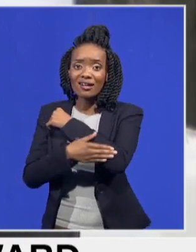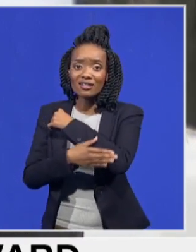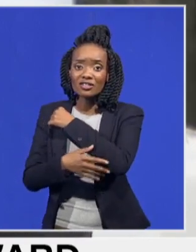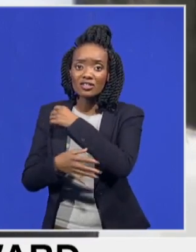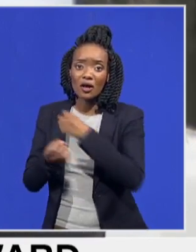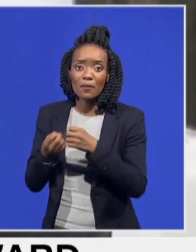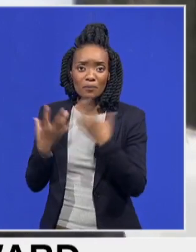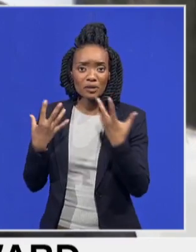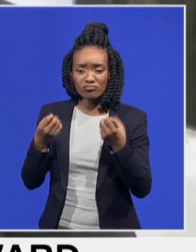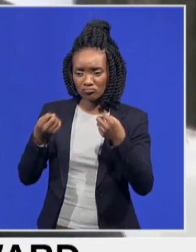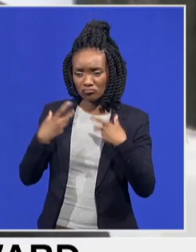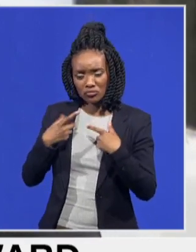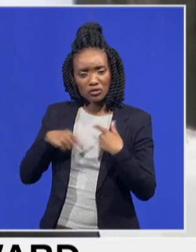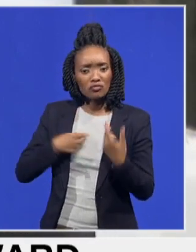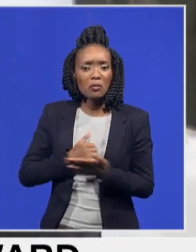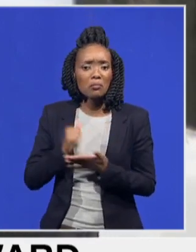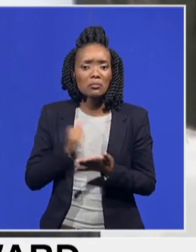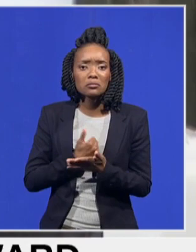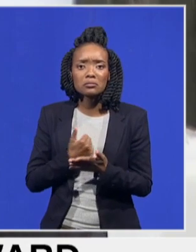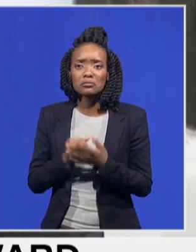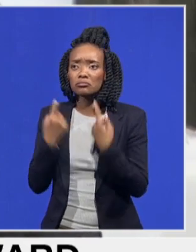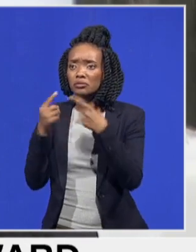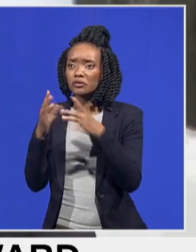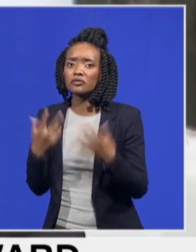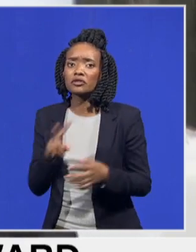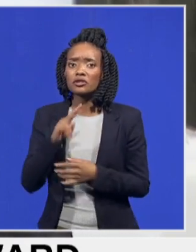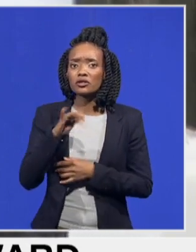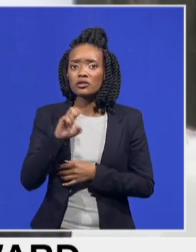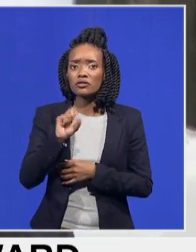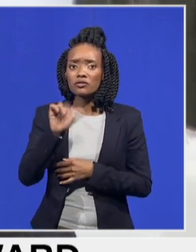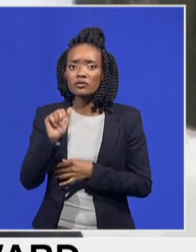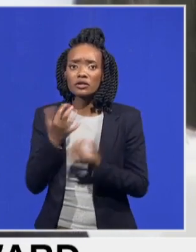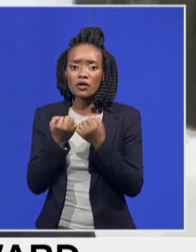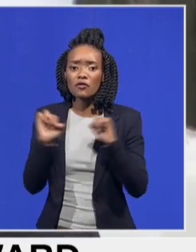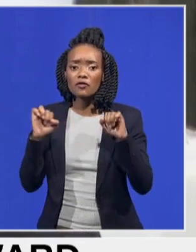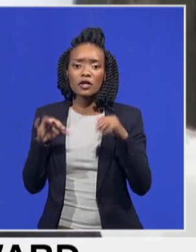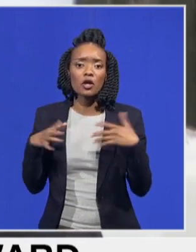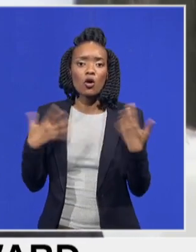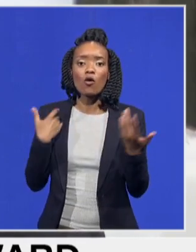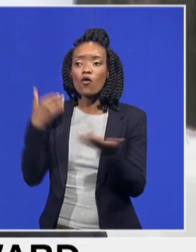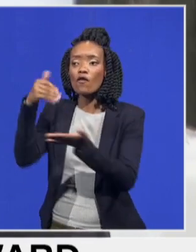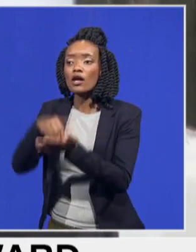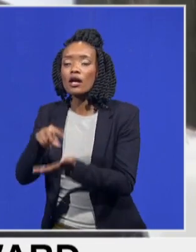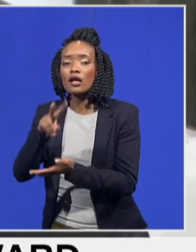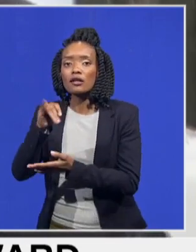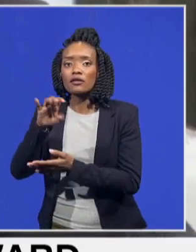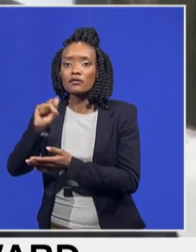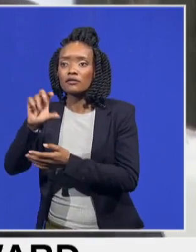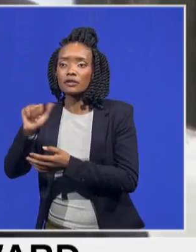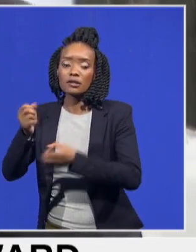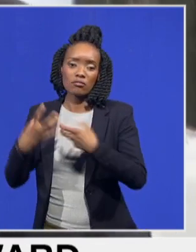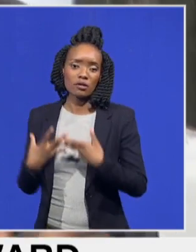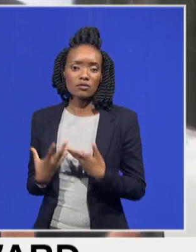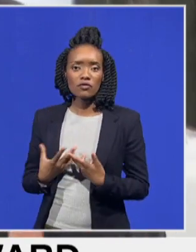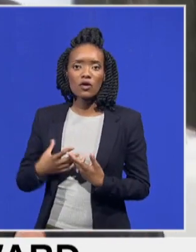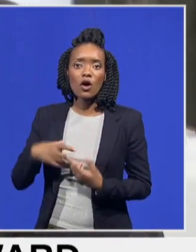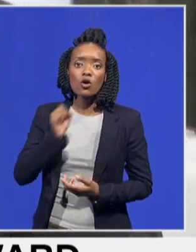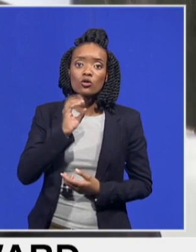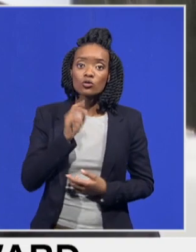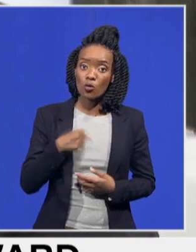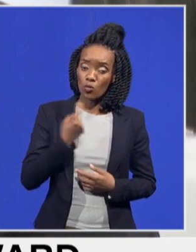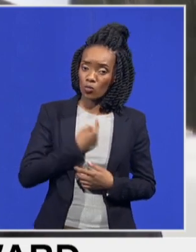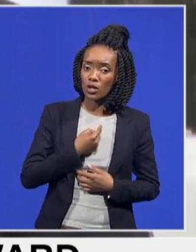passport holder free visa or visa upon arrival. So it's easy for us to